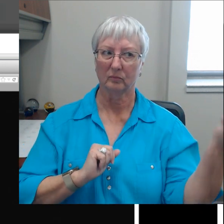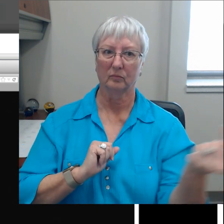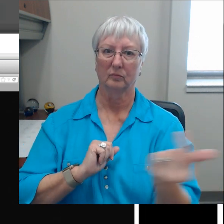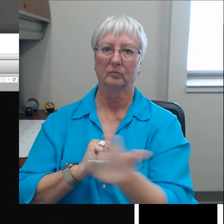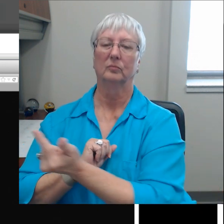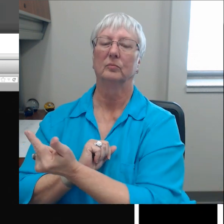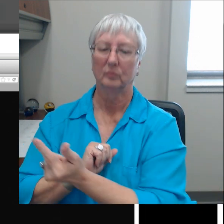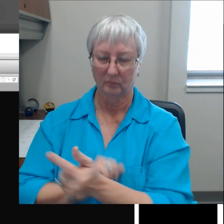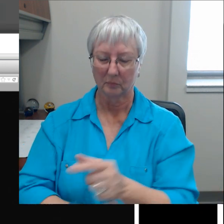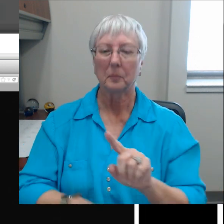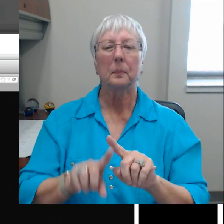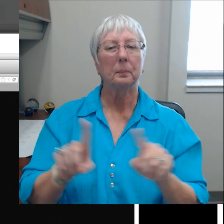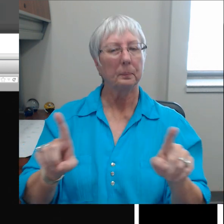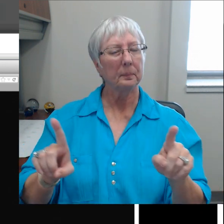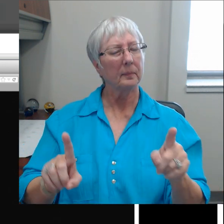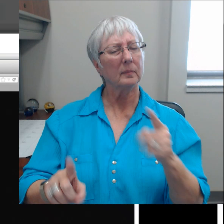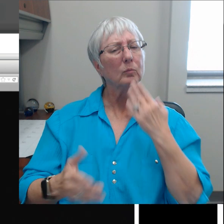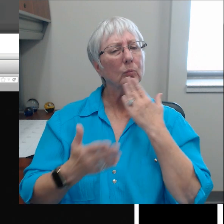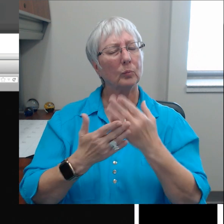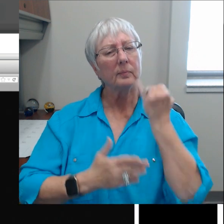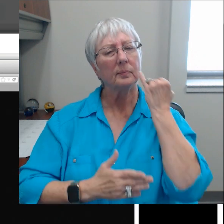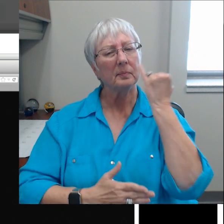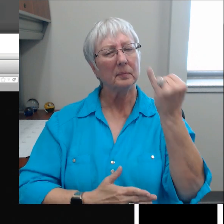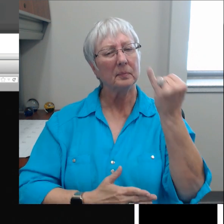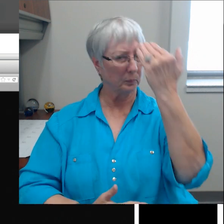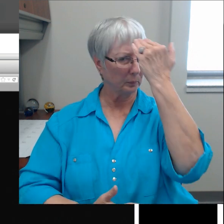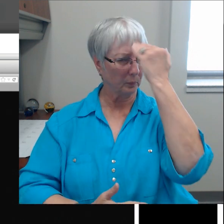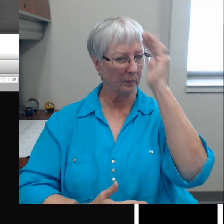to keep in mind for special cases.